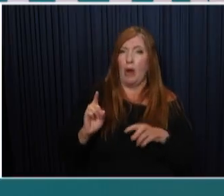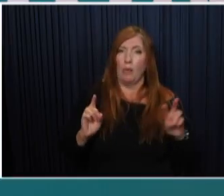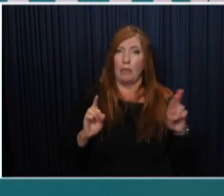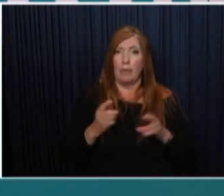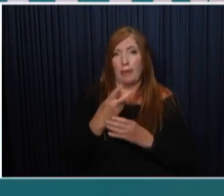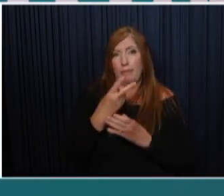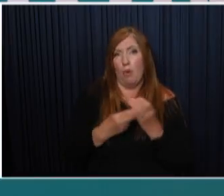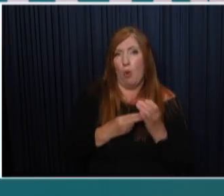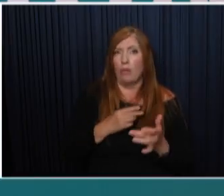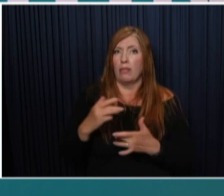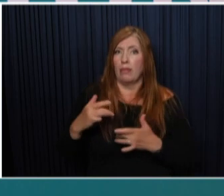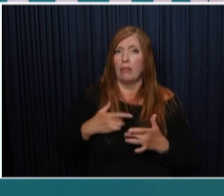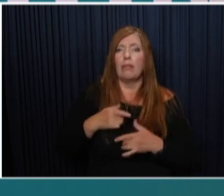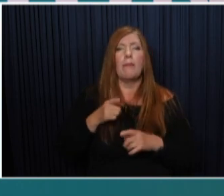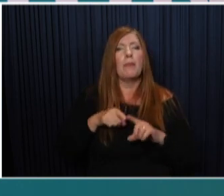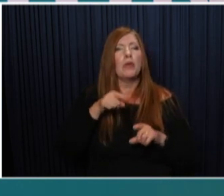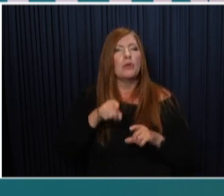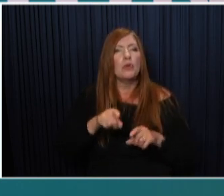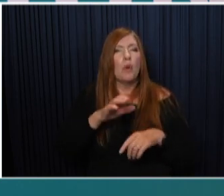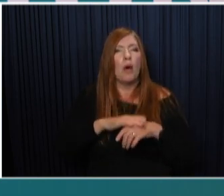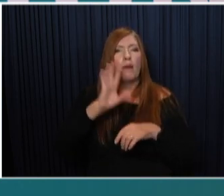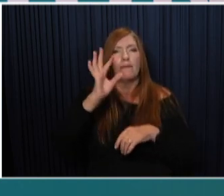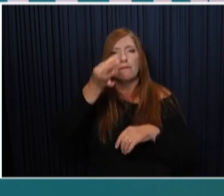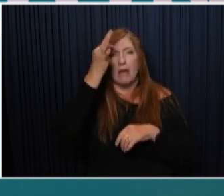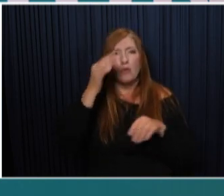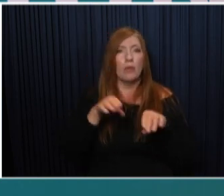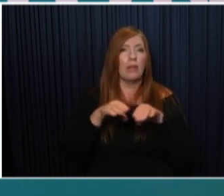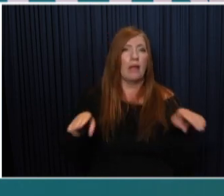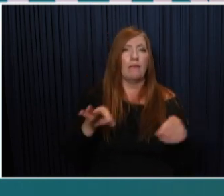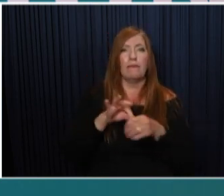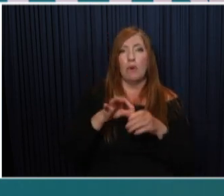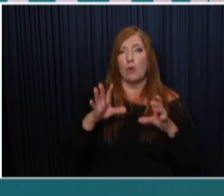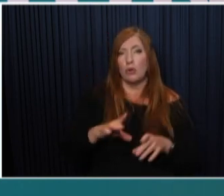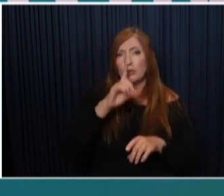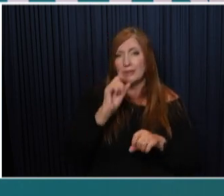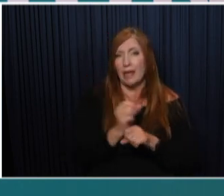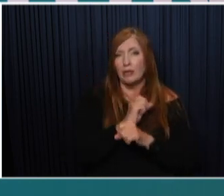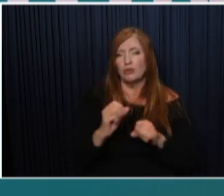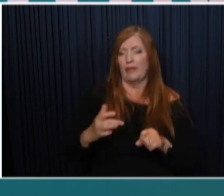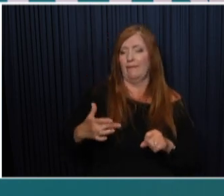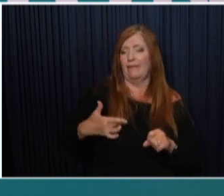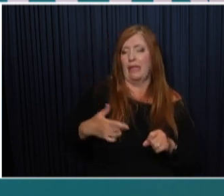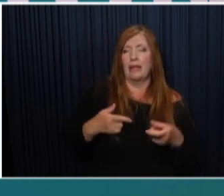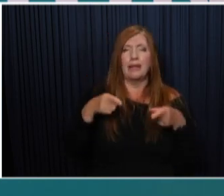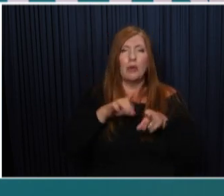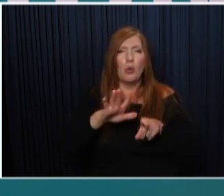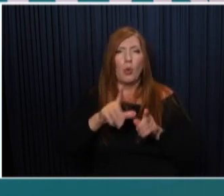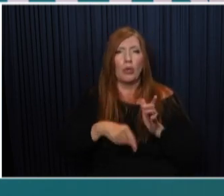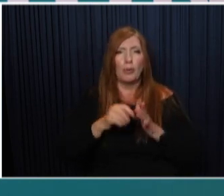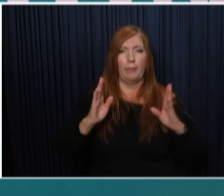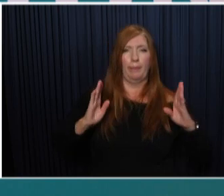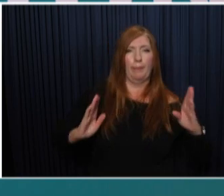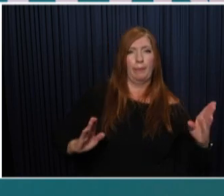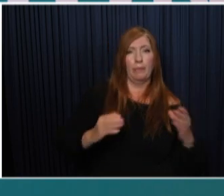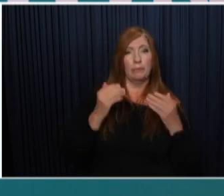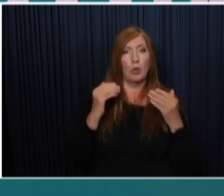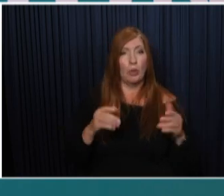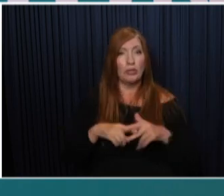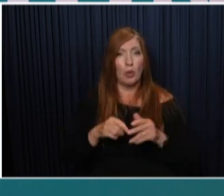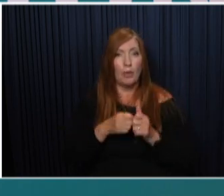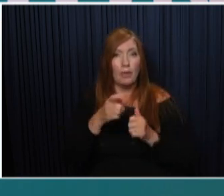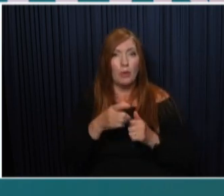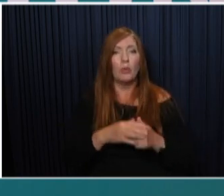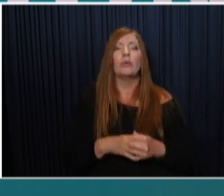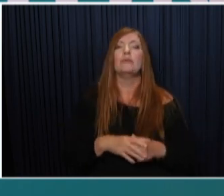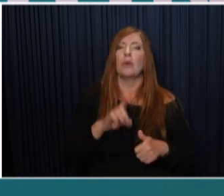do on the federal level that voters would actually feel during your term? We'll go ahead and start with you on this one. So one